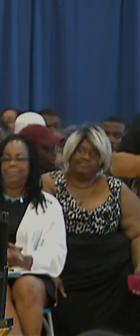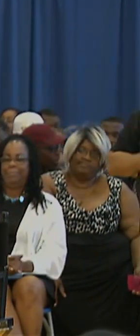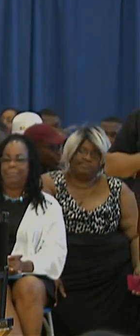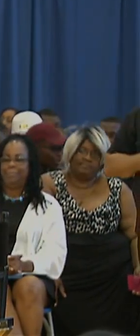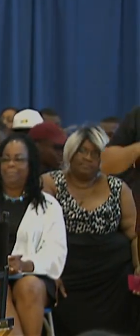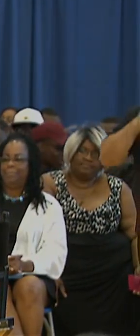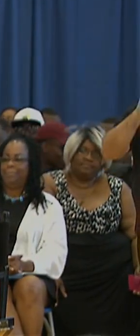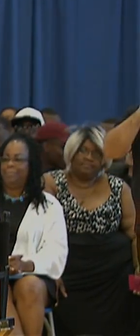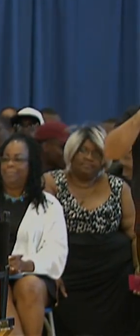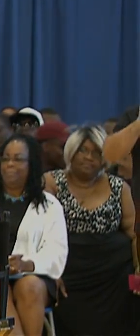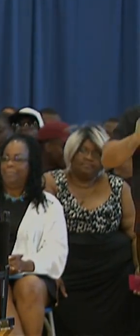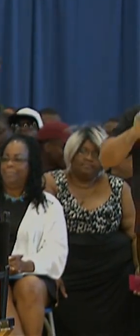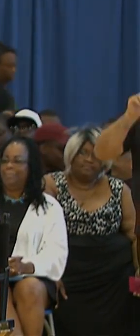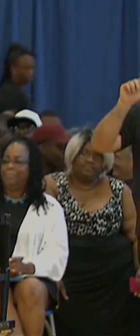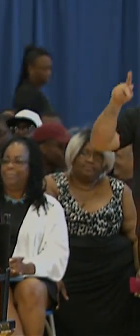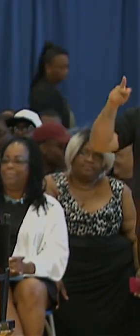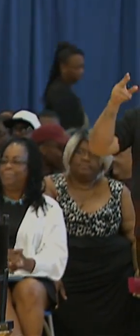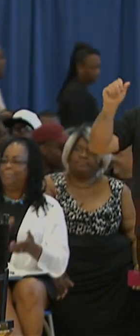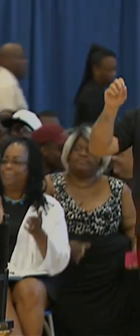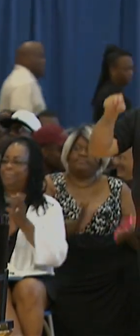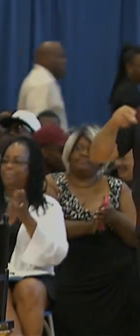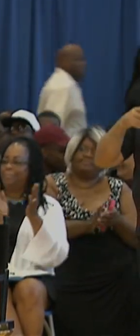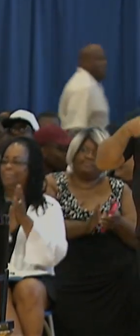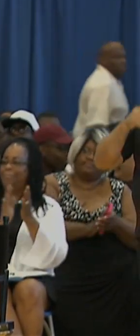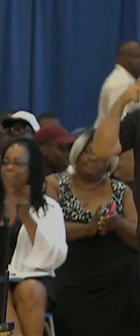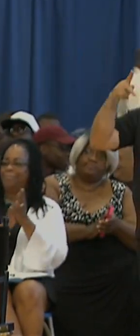Dr. Roy Hastick from CACI.